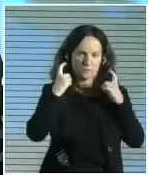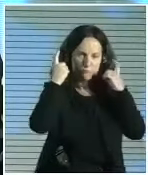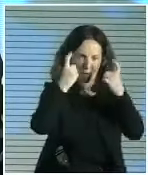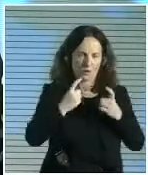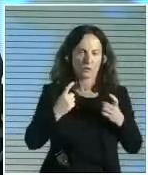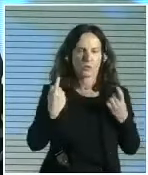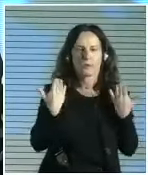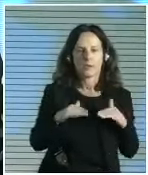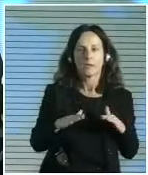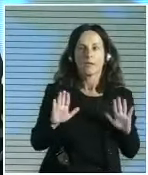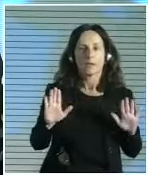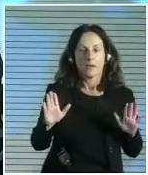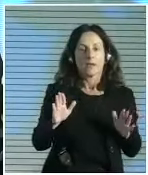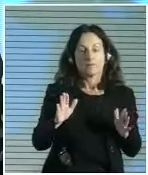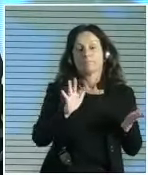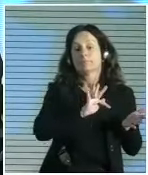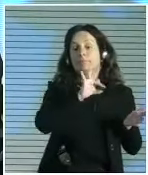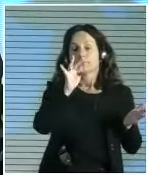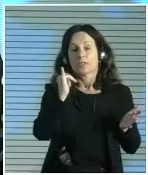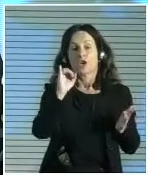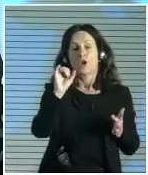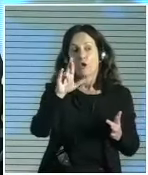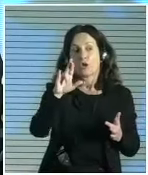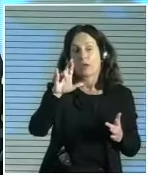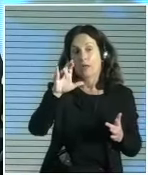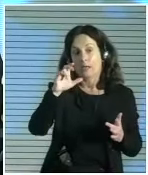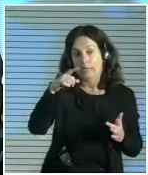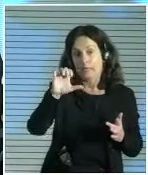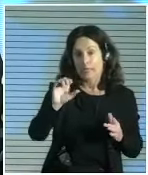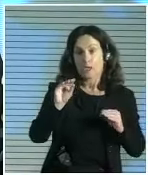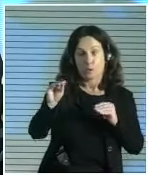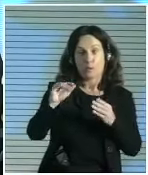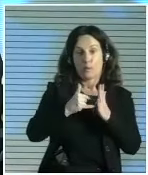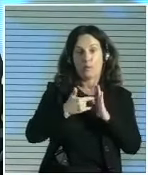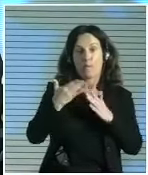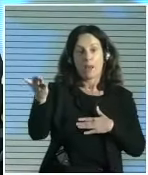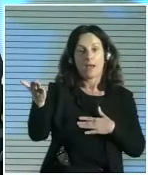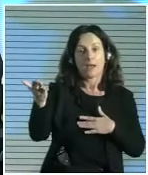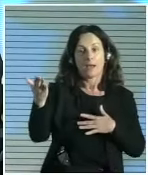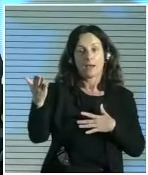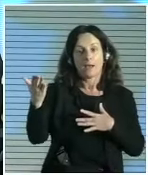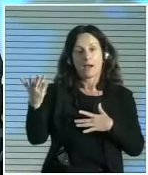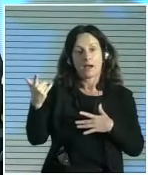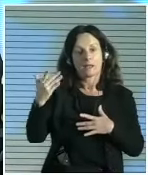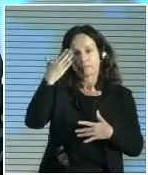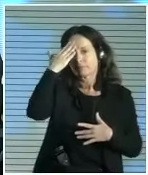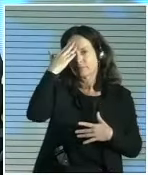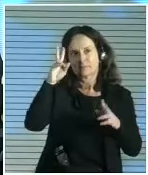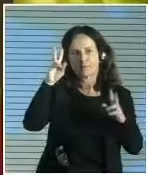One Planet Network is rooted on the principle of collaboration and sharing of best practices. Do you have an example for us where